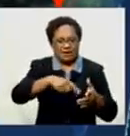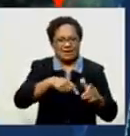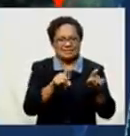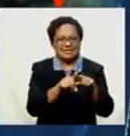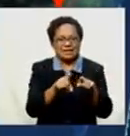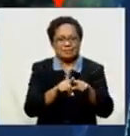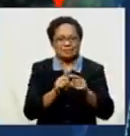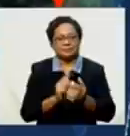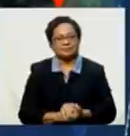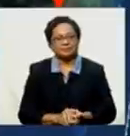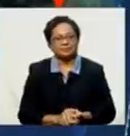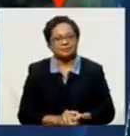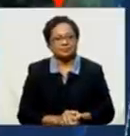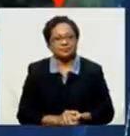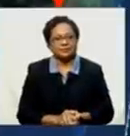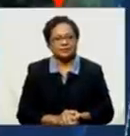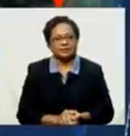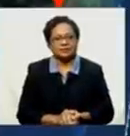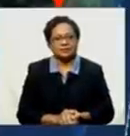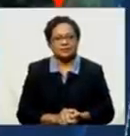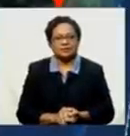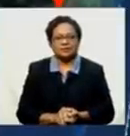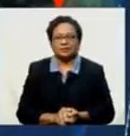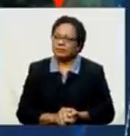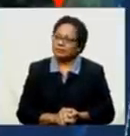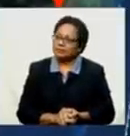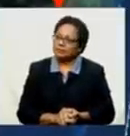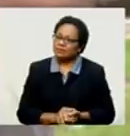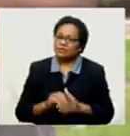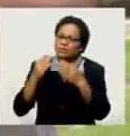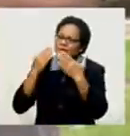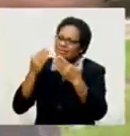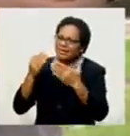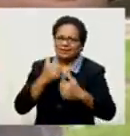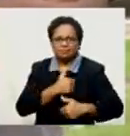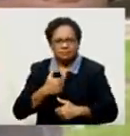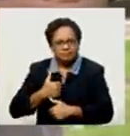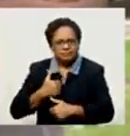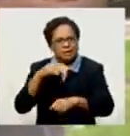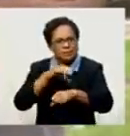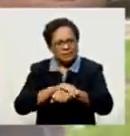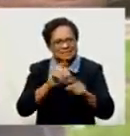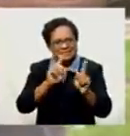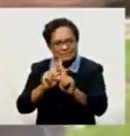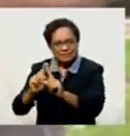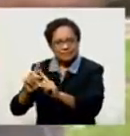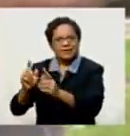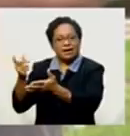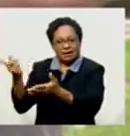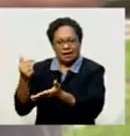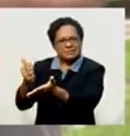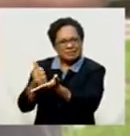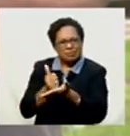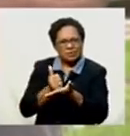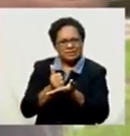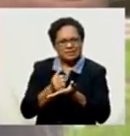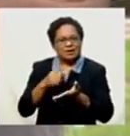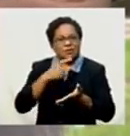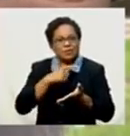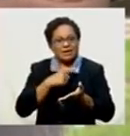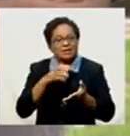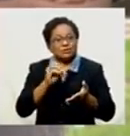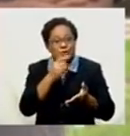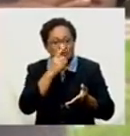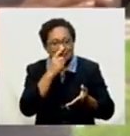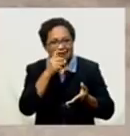and helping us, and especially with crowd control, that's been really helpful. It's really nice to see people do the